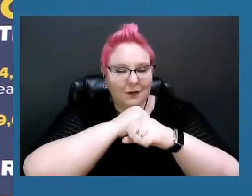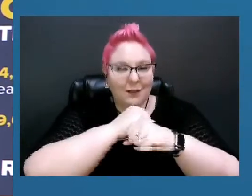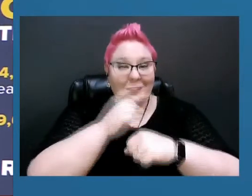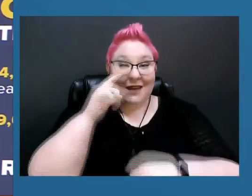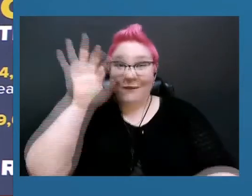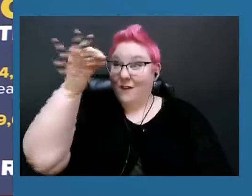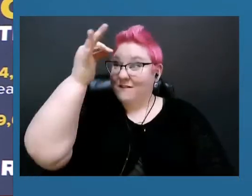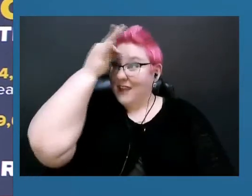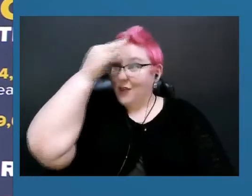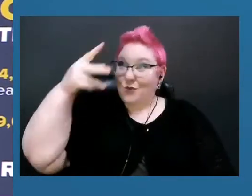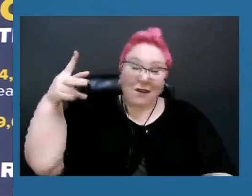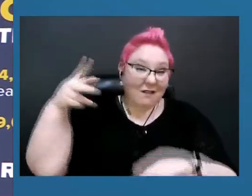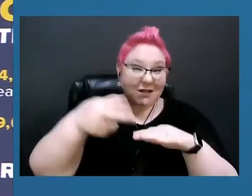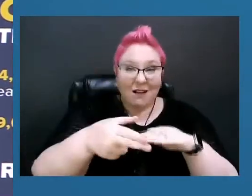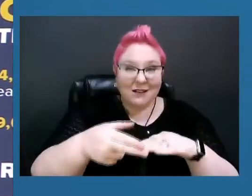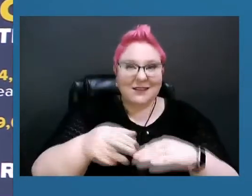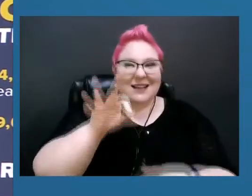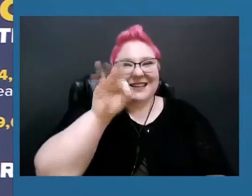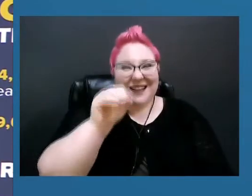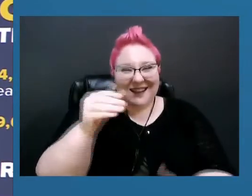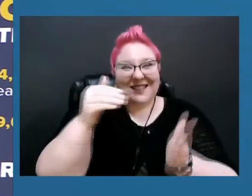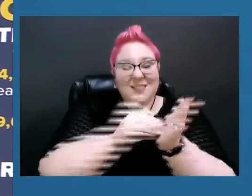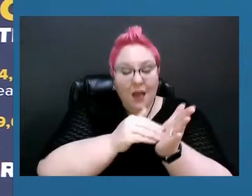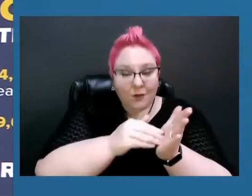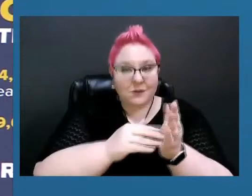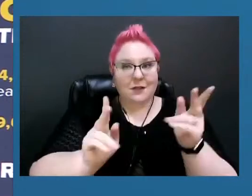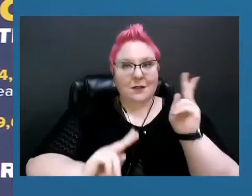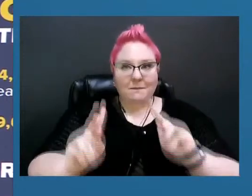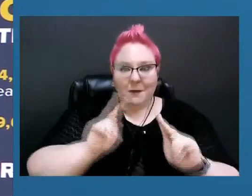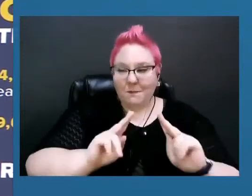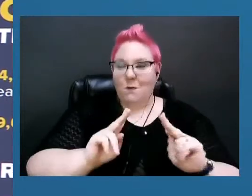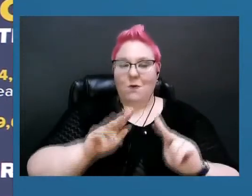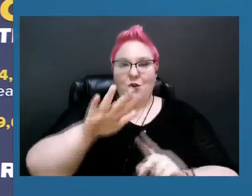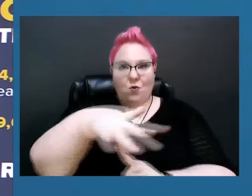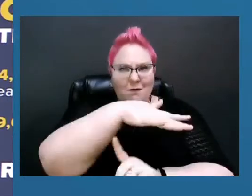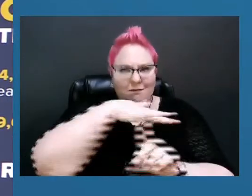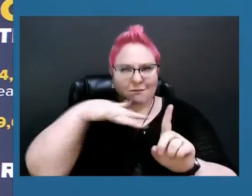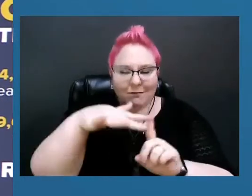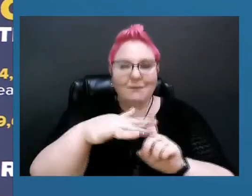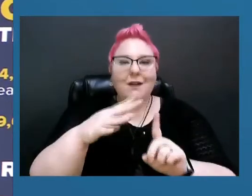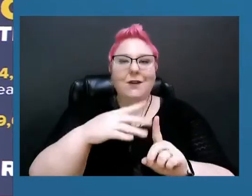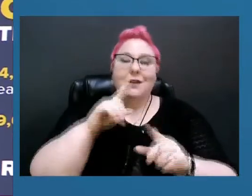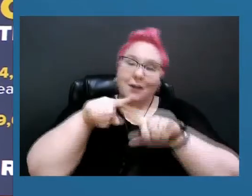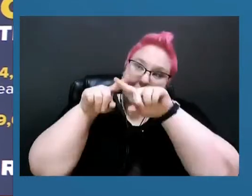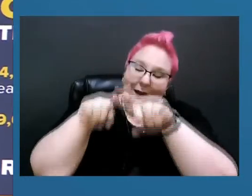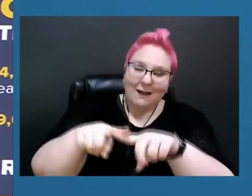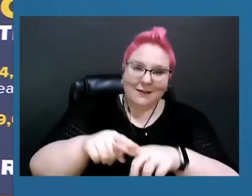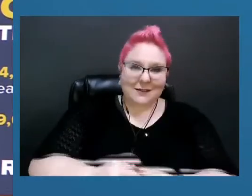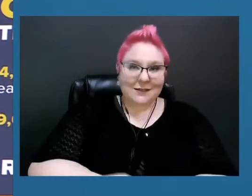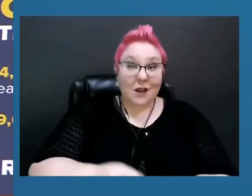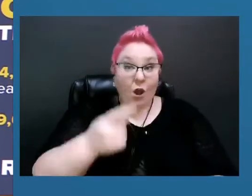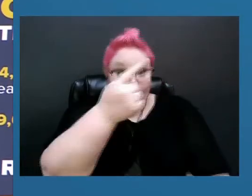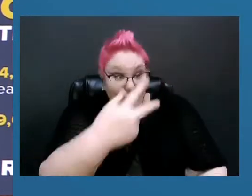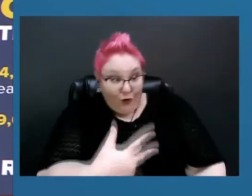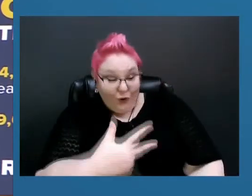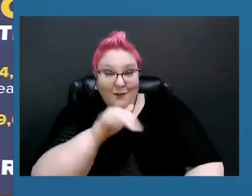Nearly 90,000 of your neighbors rely on SNAP benefits. That's extraordinary. A third of them little kids.